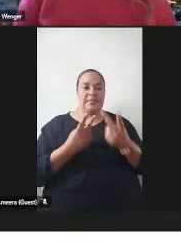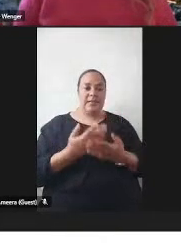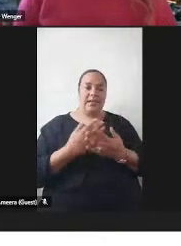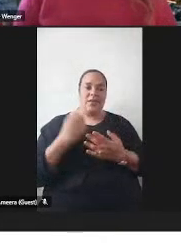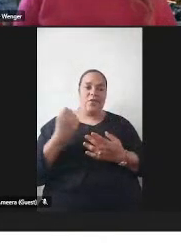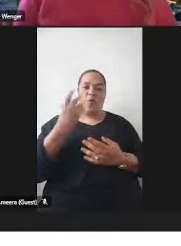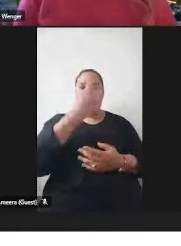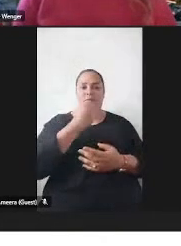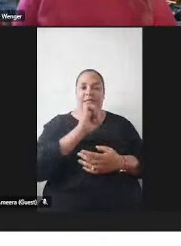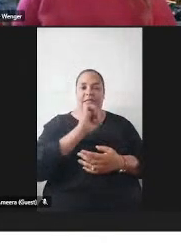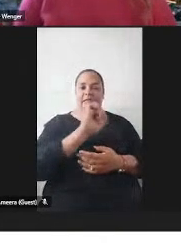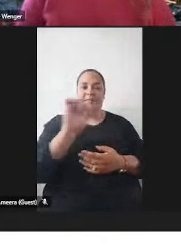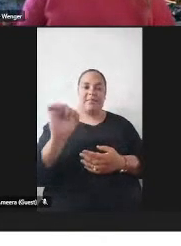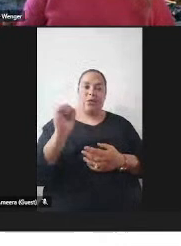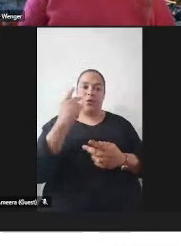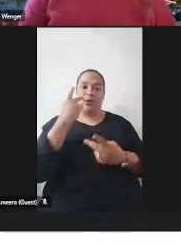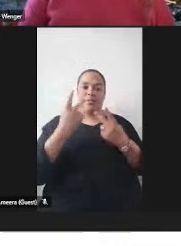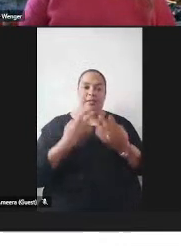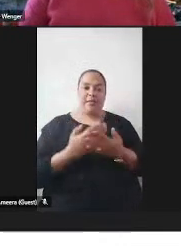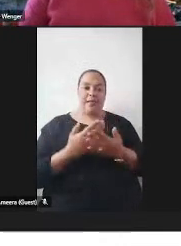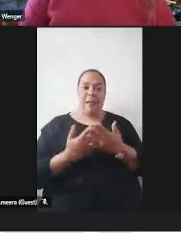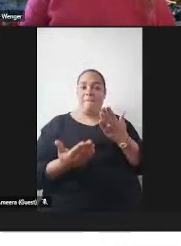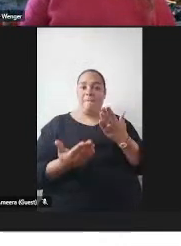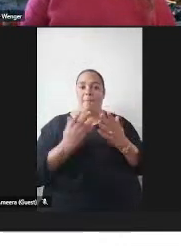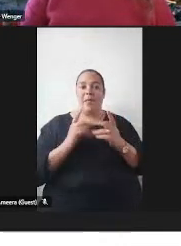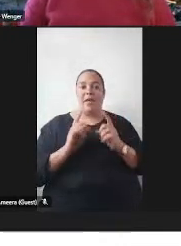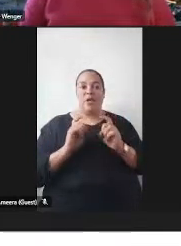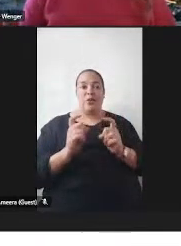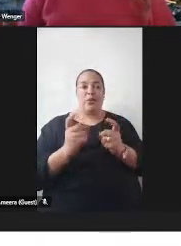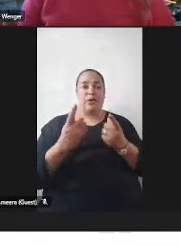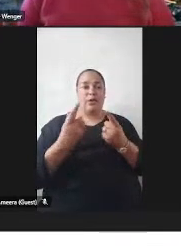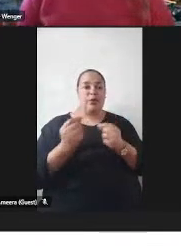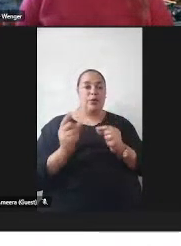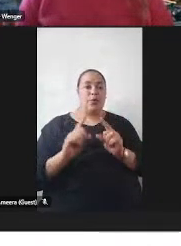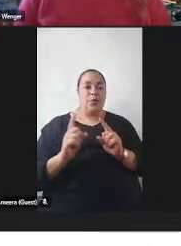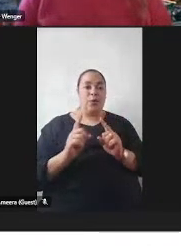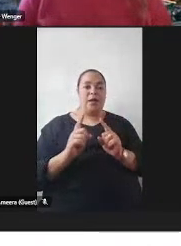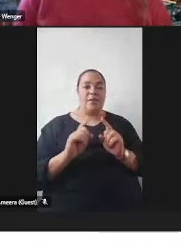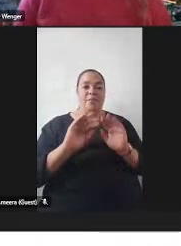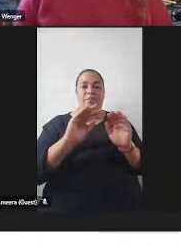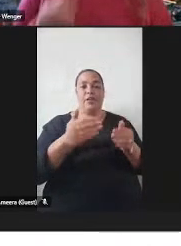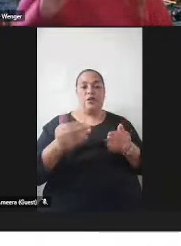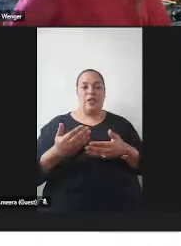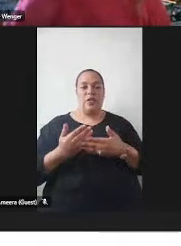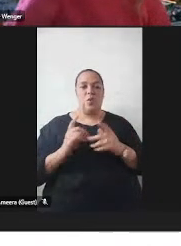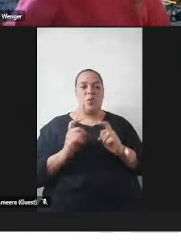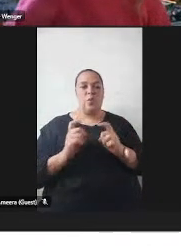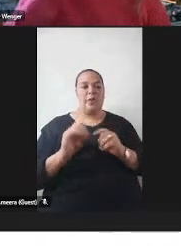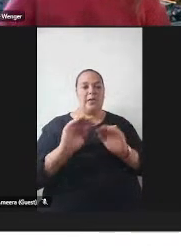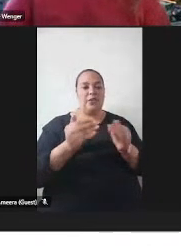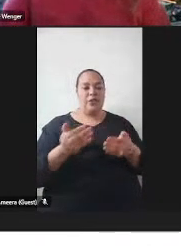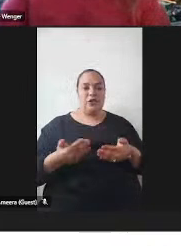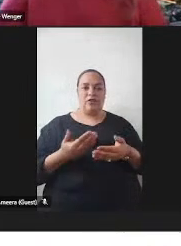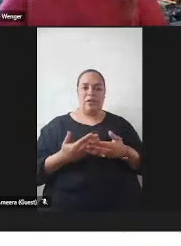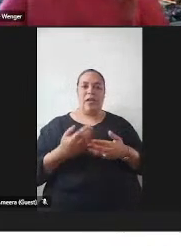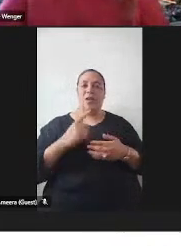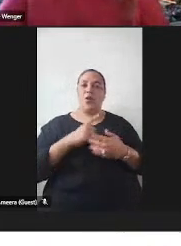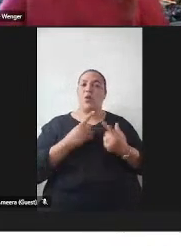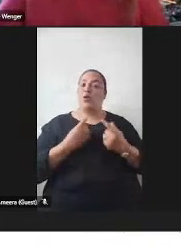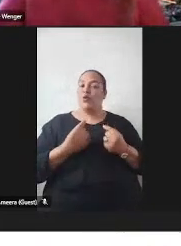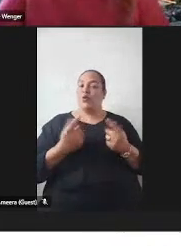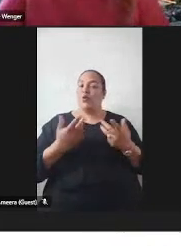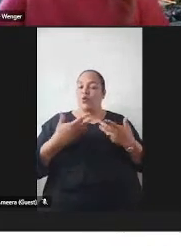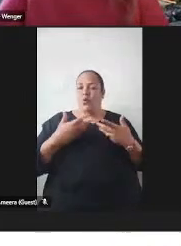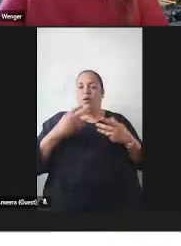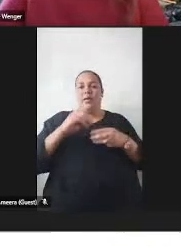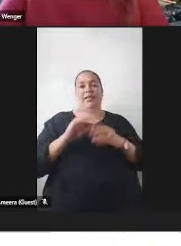the screen. Maybe we can quickly do a round of introductions, quick introduction, who we are, what we do in the department, and